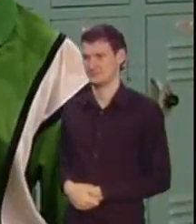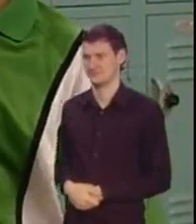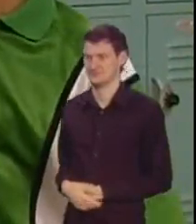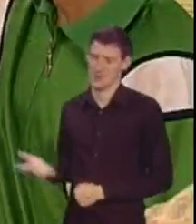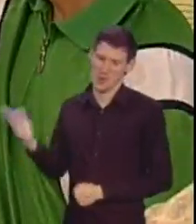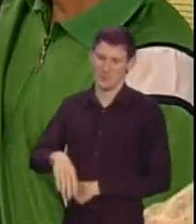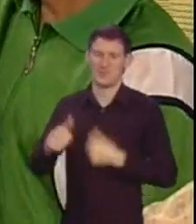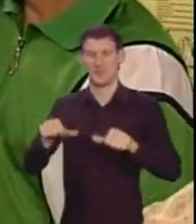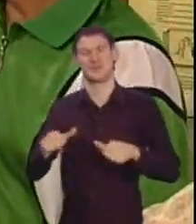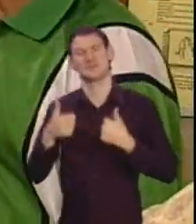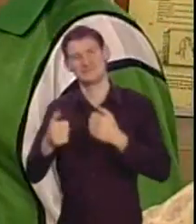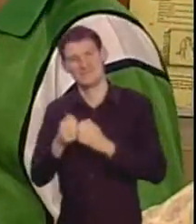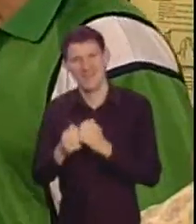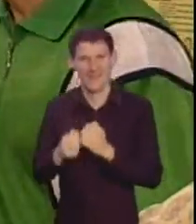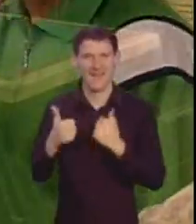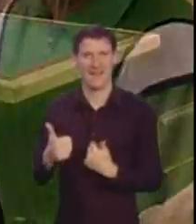Welcome home, bro.